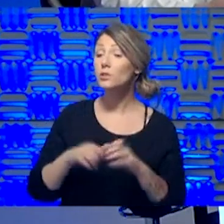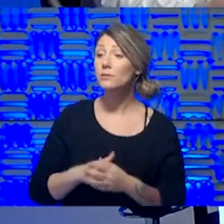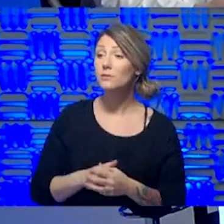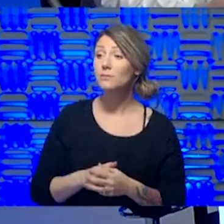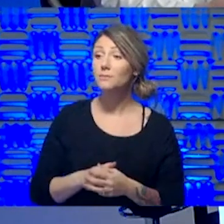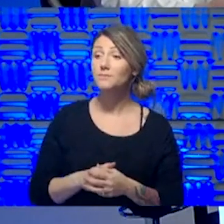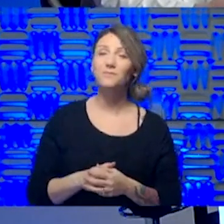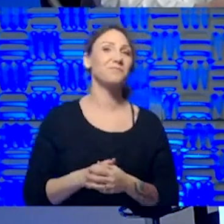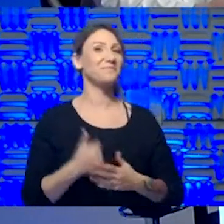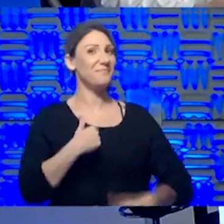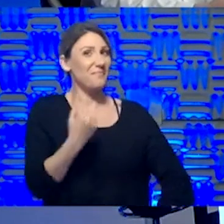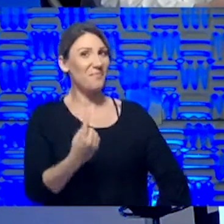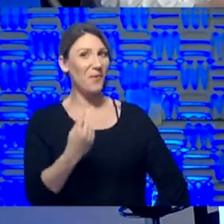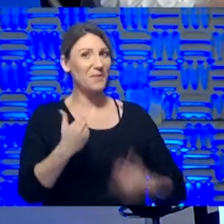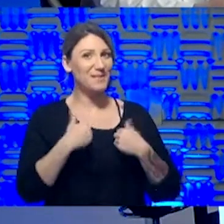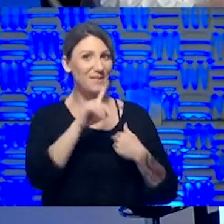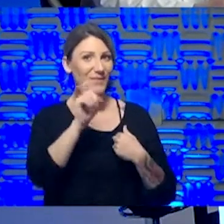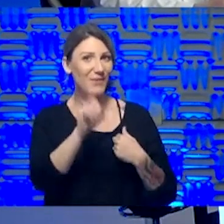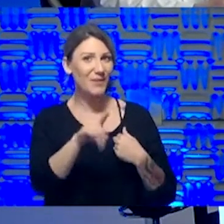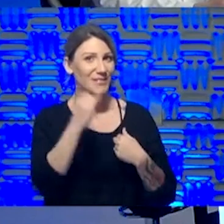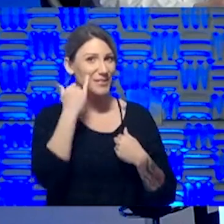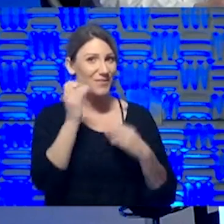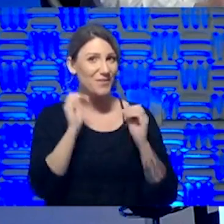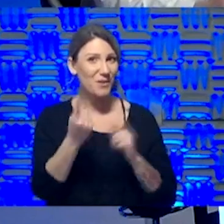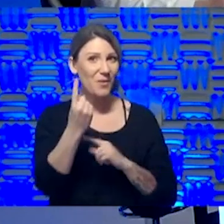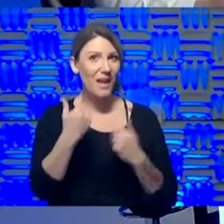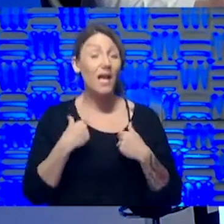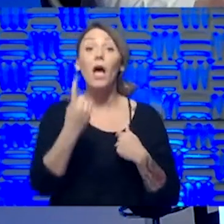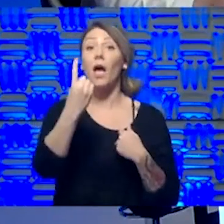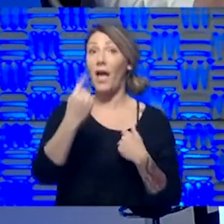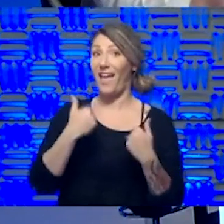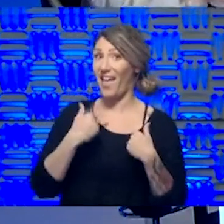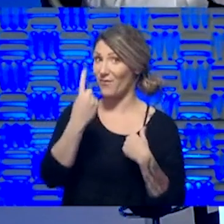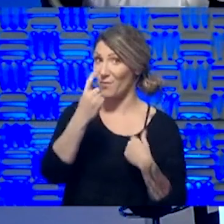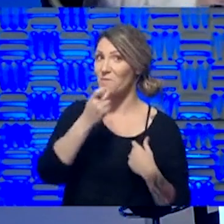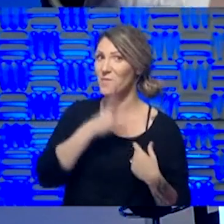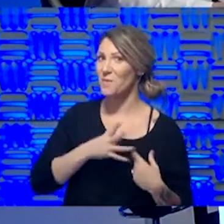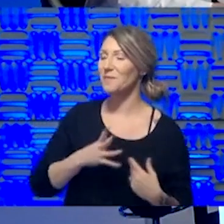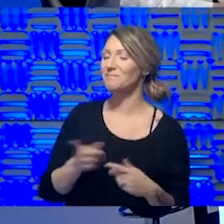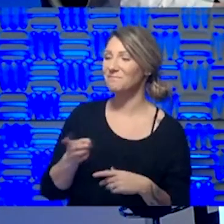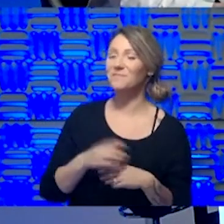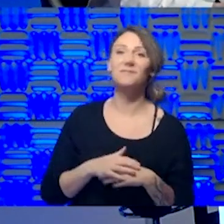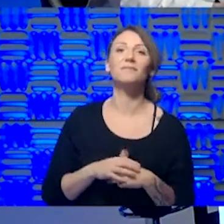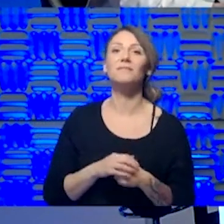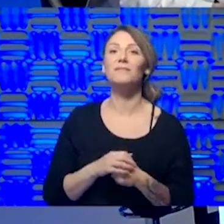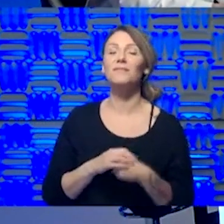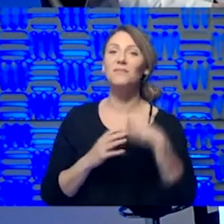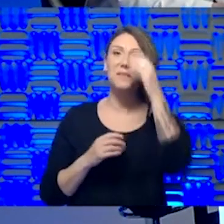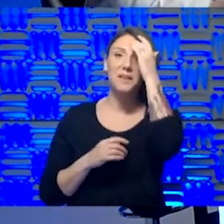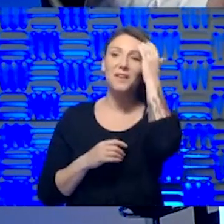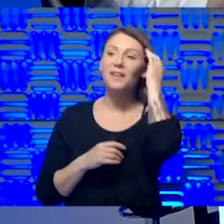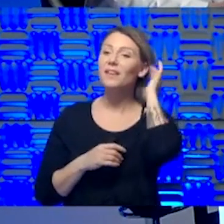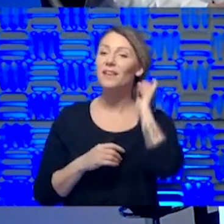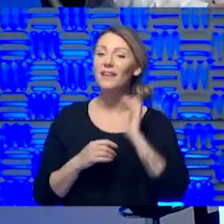I always have questions if nobody else has any. All right, Nate. I have some. Please, go, media. Okay, go ahead.